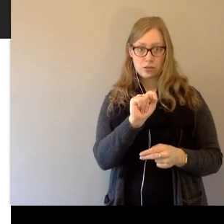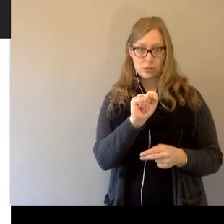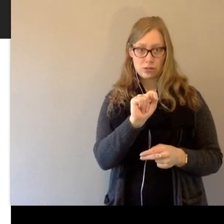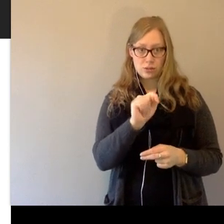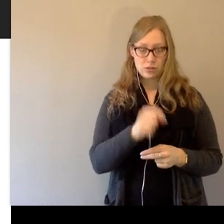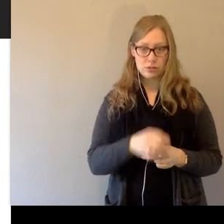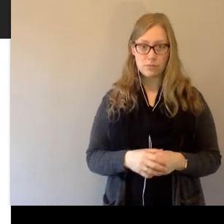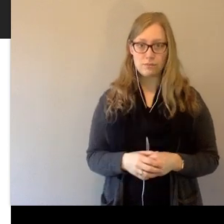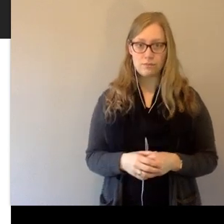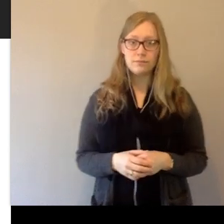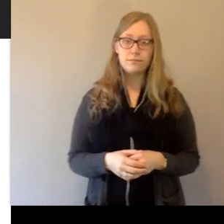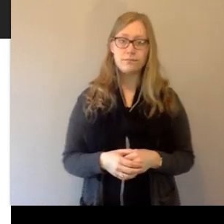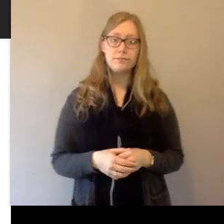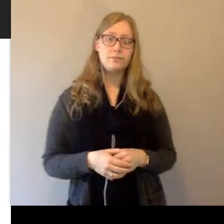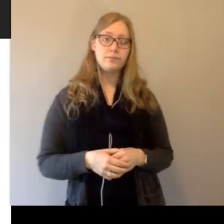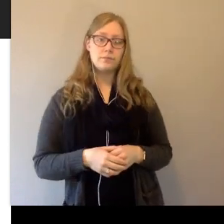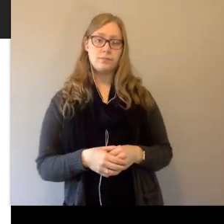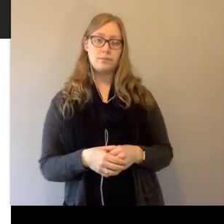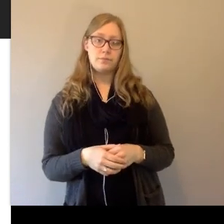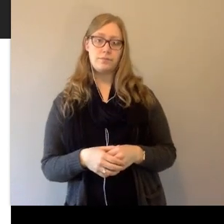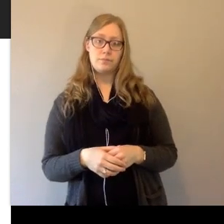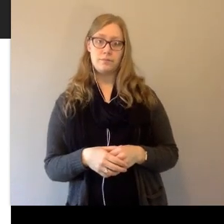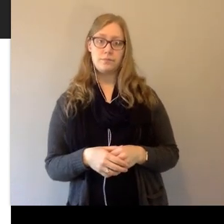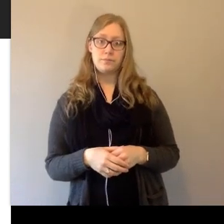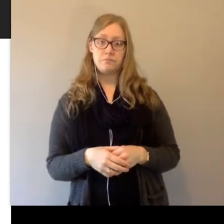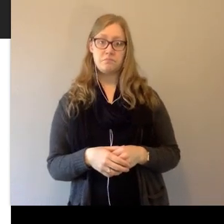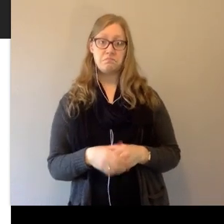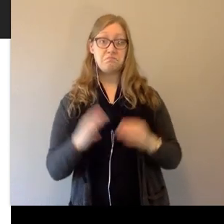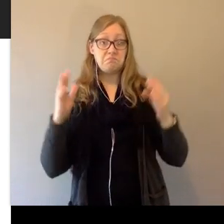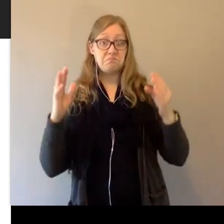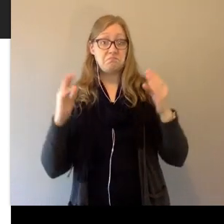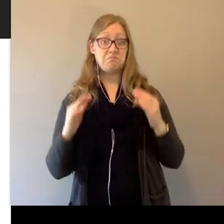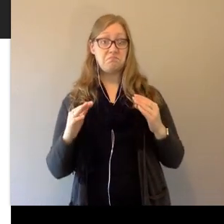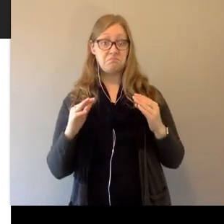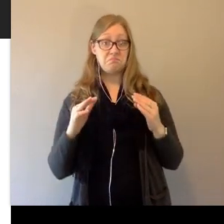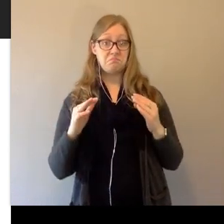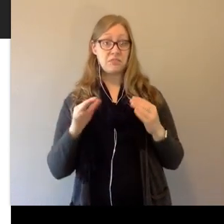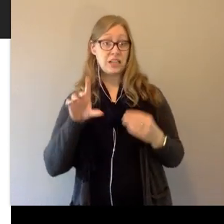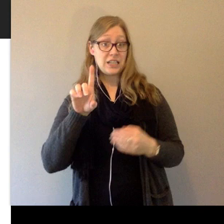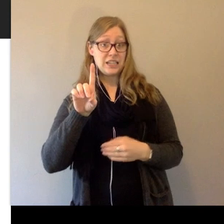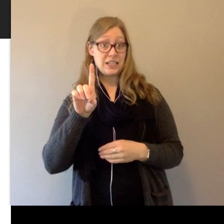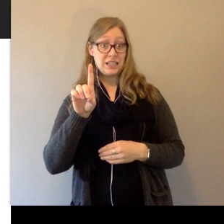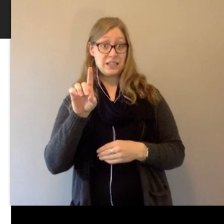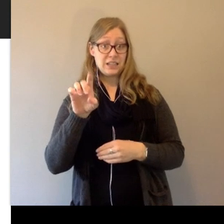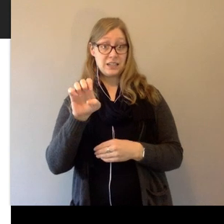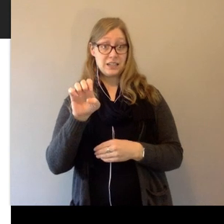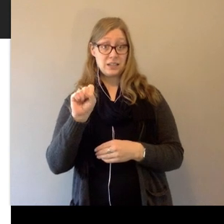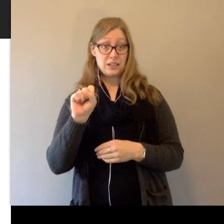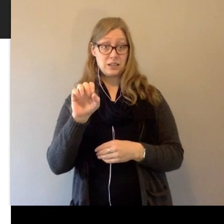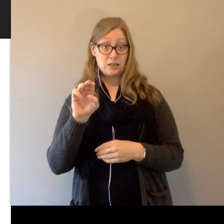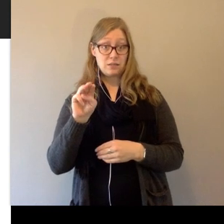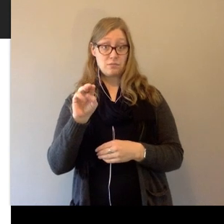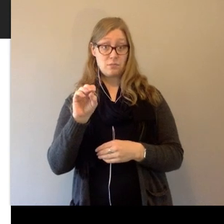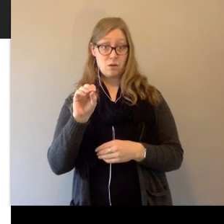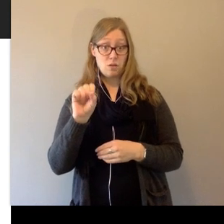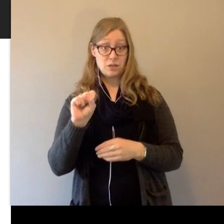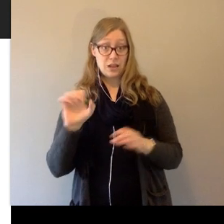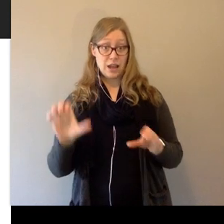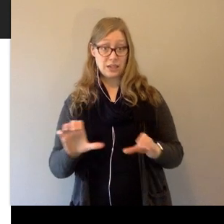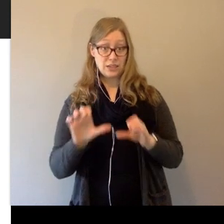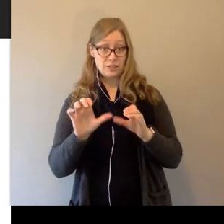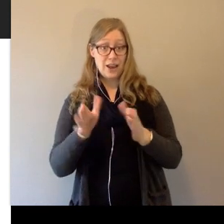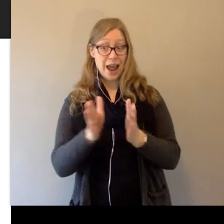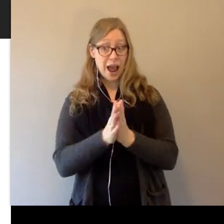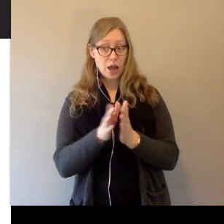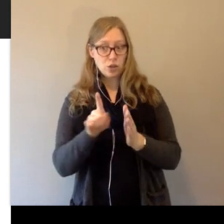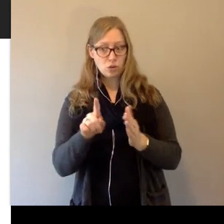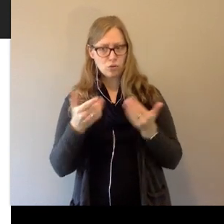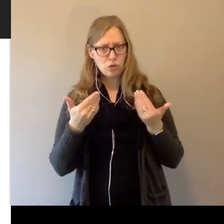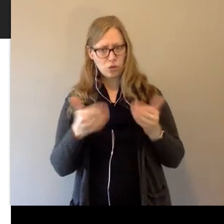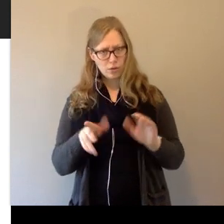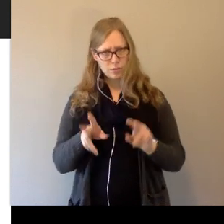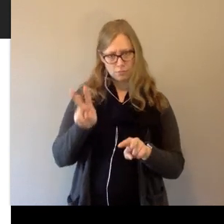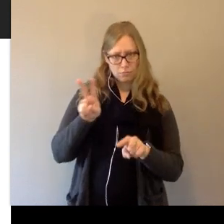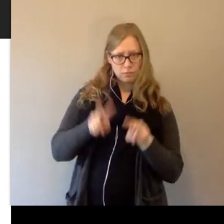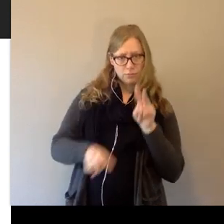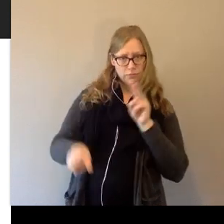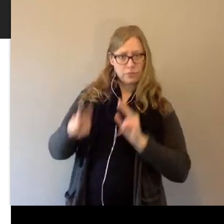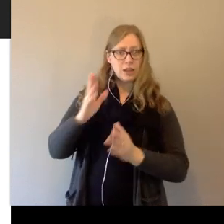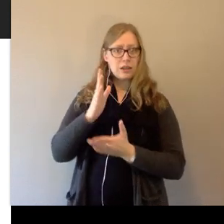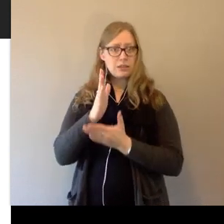And there we go. So in the Desmos activity, it asked you to explore some similar triangles.